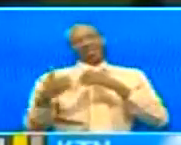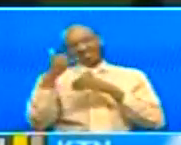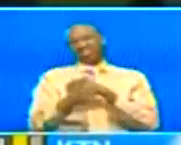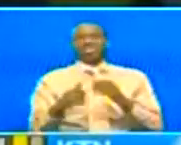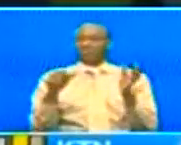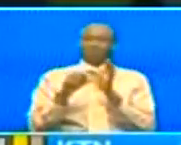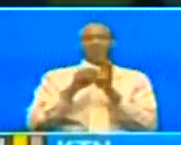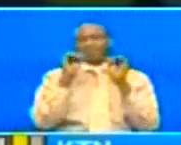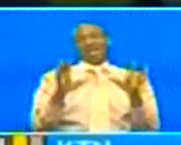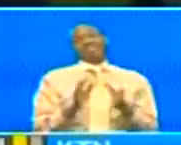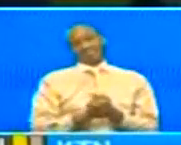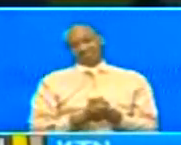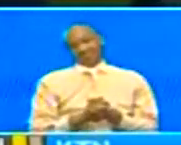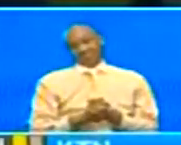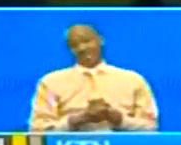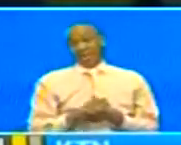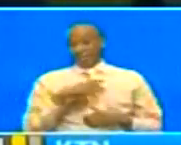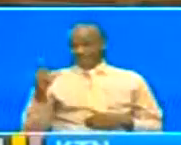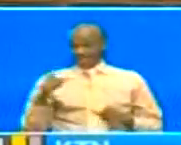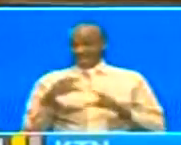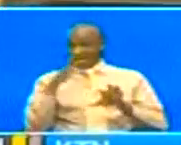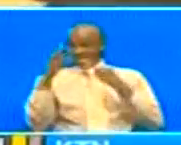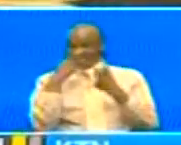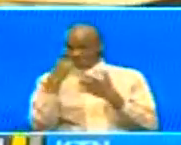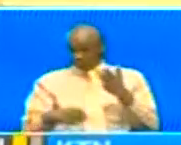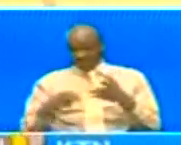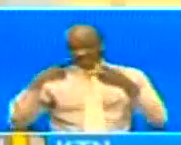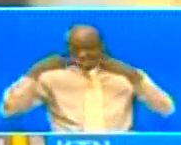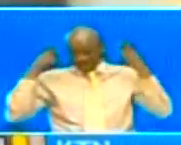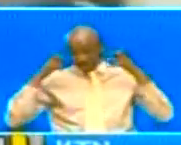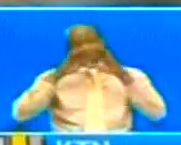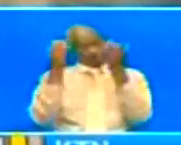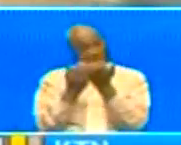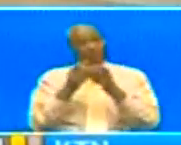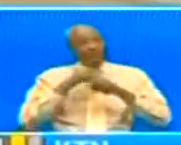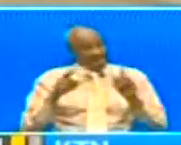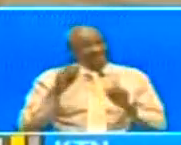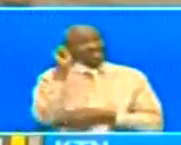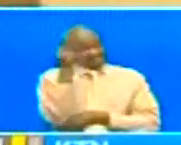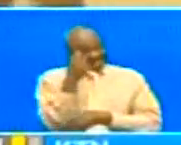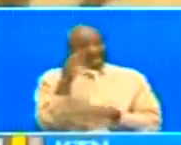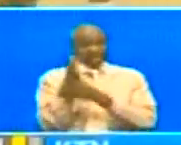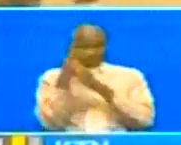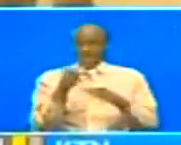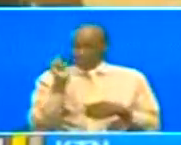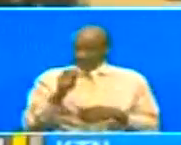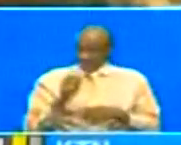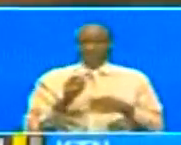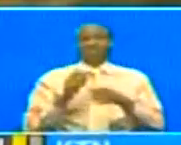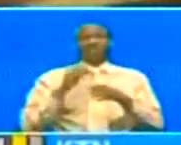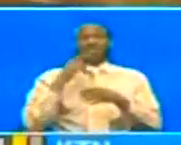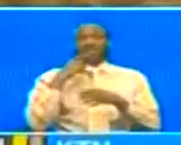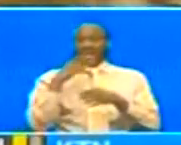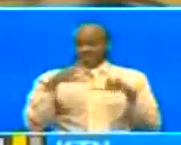country in the world. Analysts say while terrorism is a global challenge, Kenya's diplomats should go beyond that